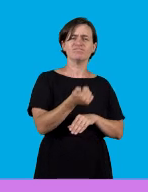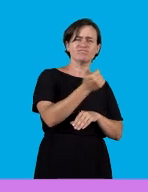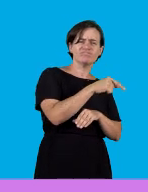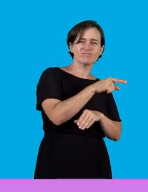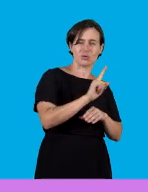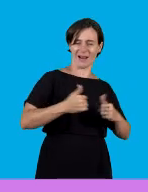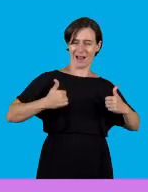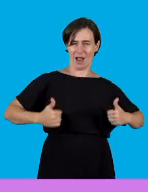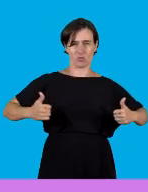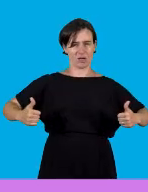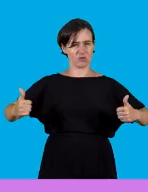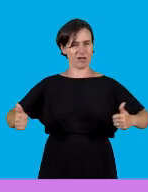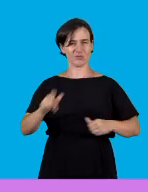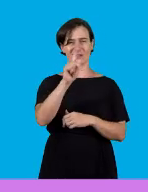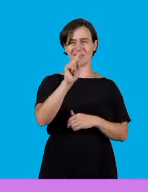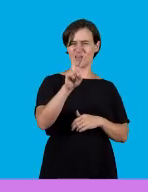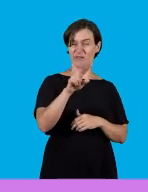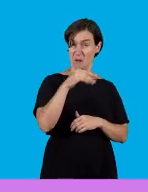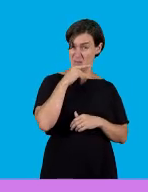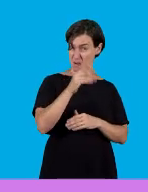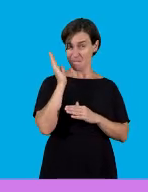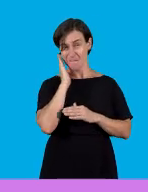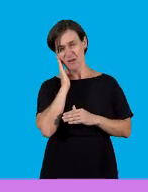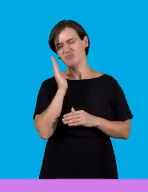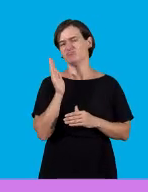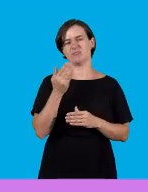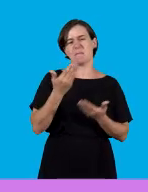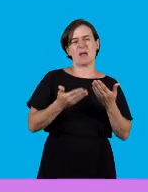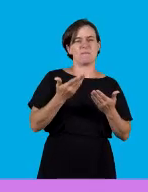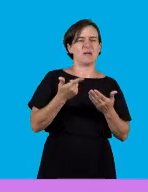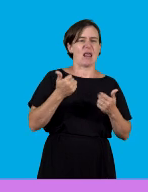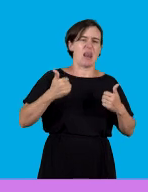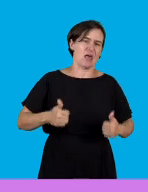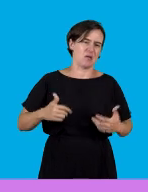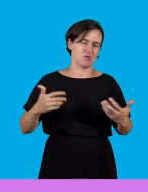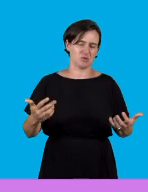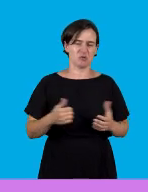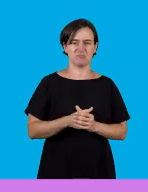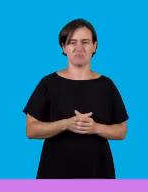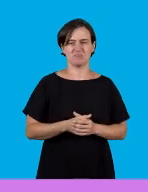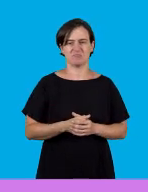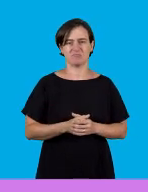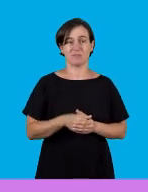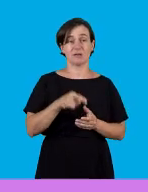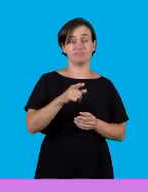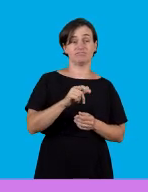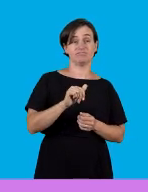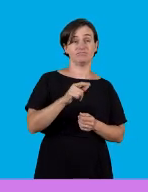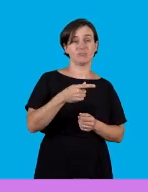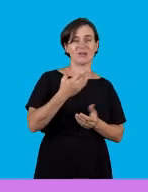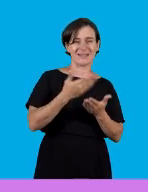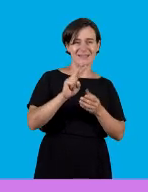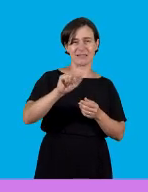see couches there and a TV stand. It means this is either the dining room or the lounge. Then we can also see another